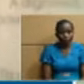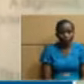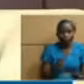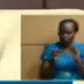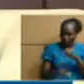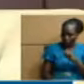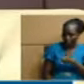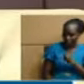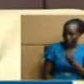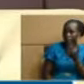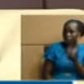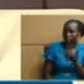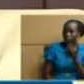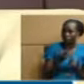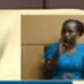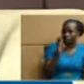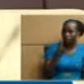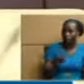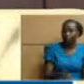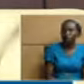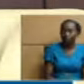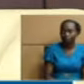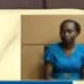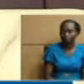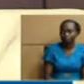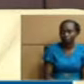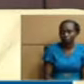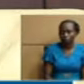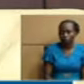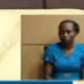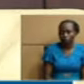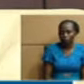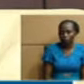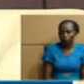yes, you do. Thank you, Fred. Let me come back to Mr. Nsubuga here. So,